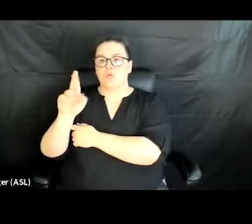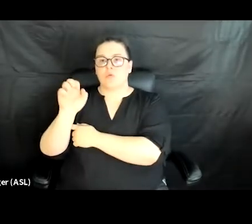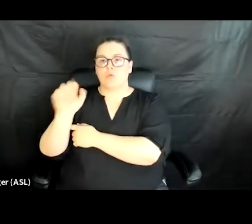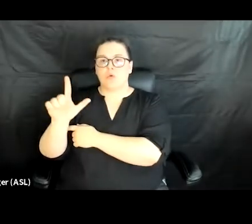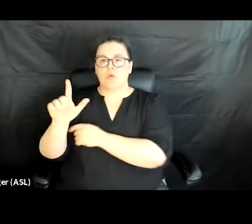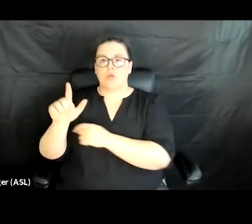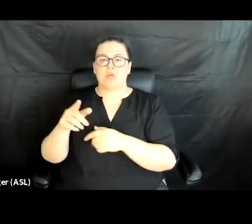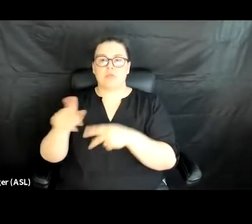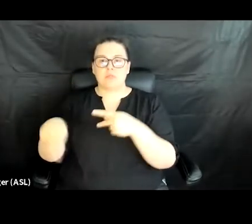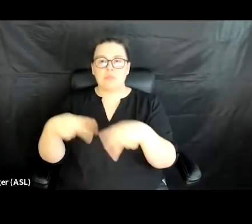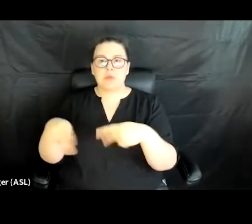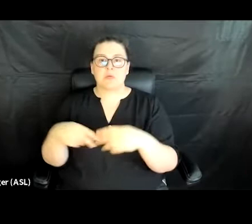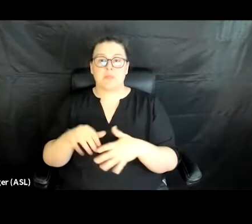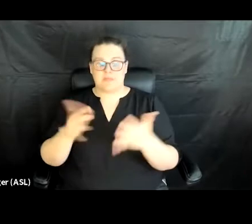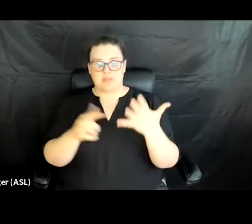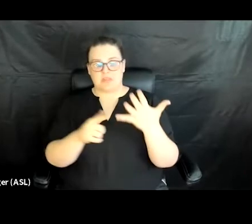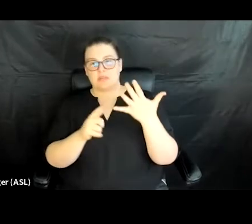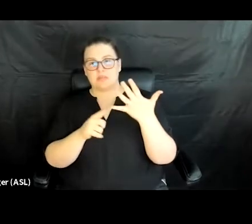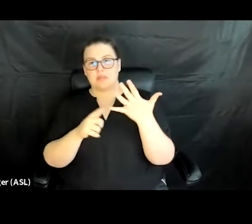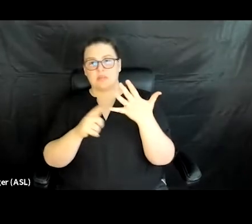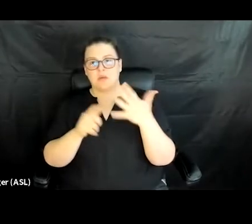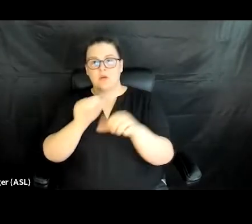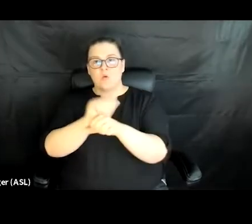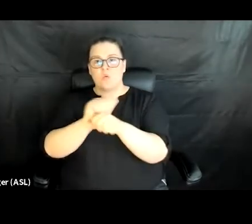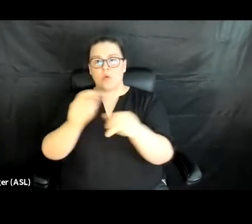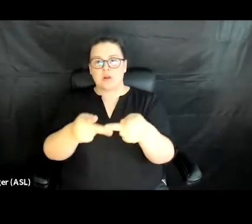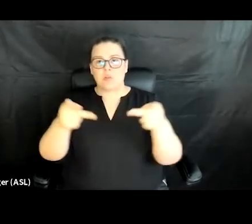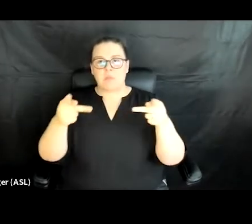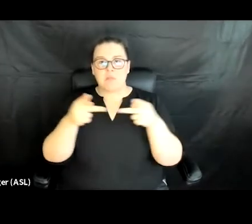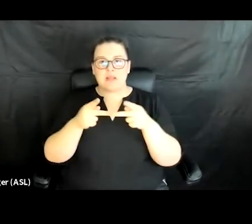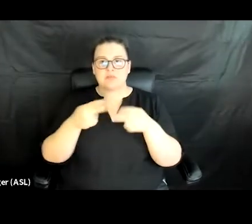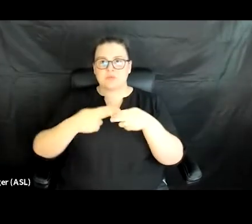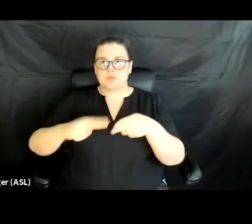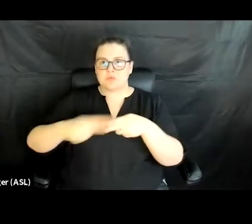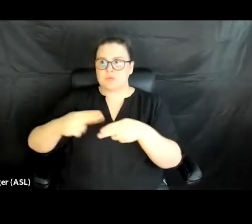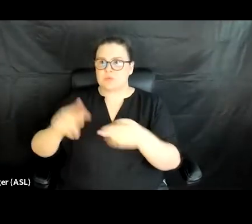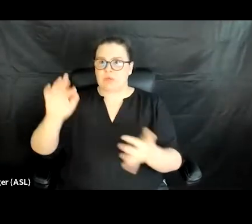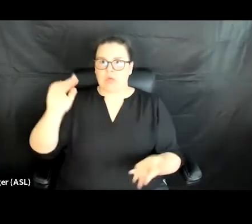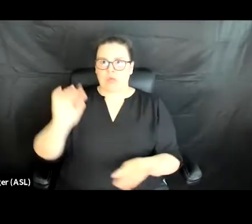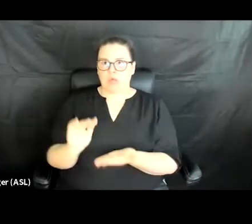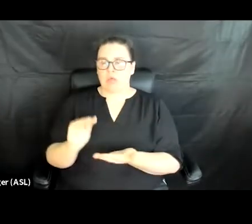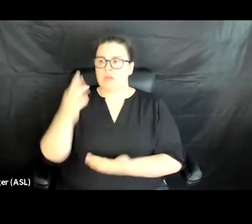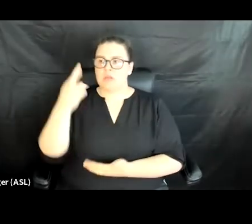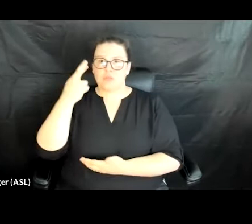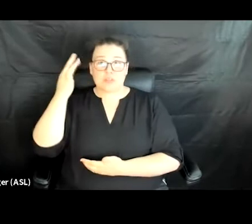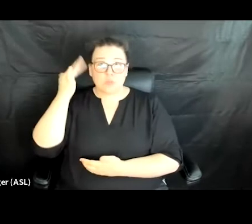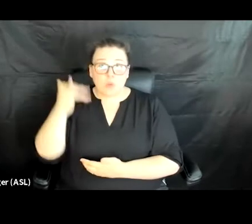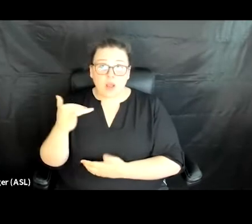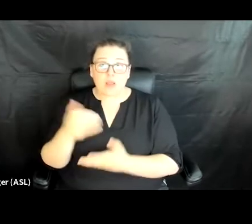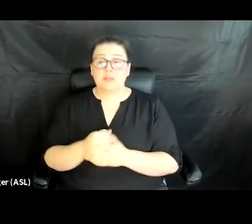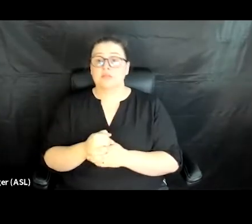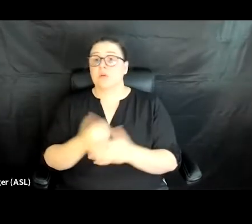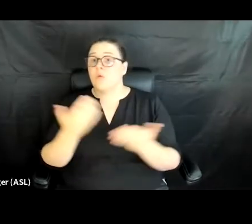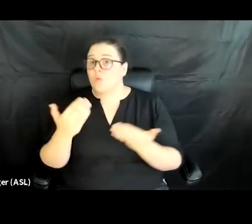is workforce shortages, the reasons why and what states are doing about it,